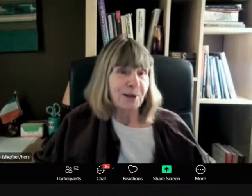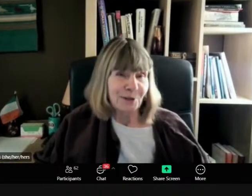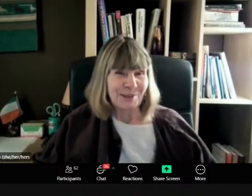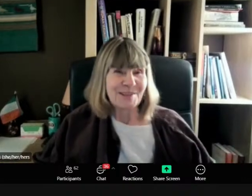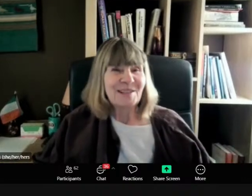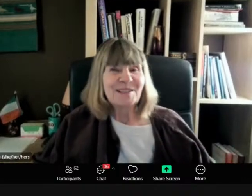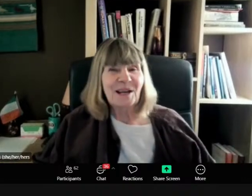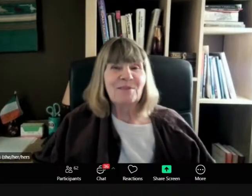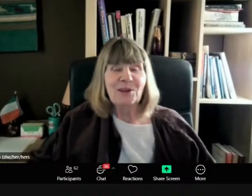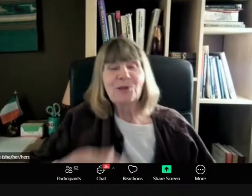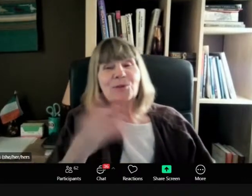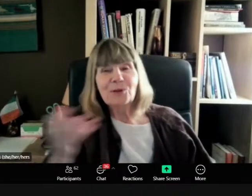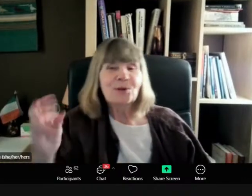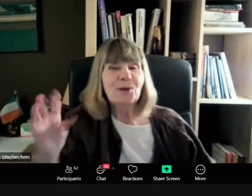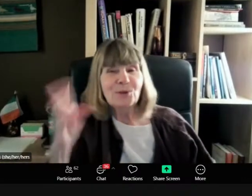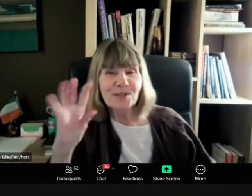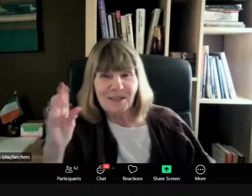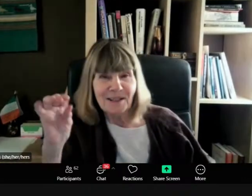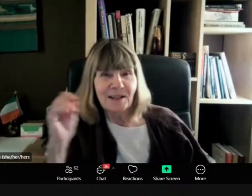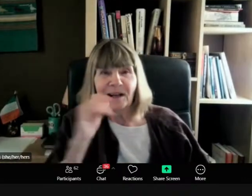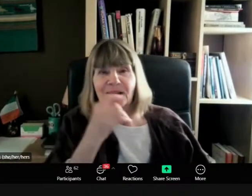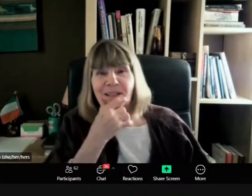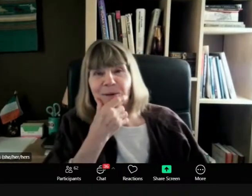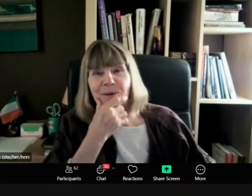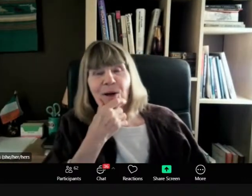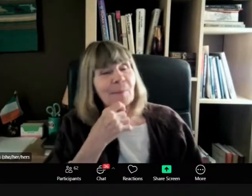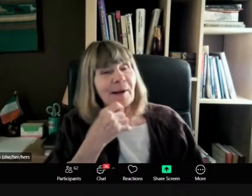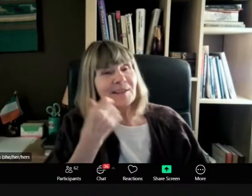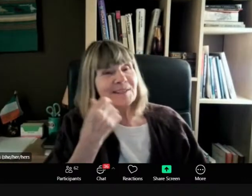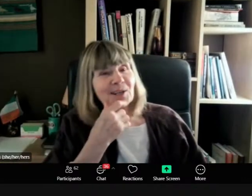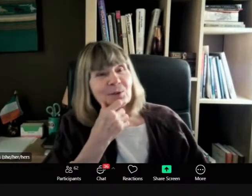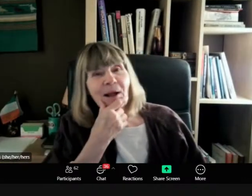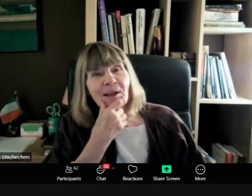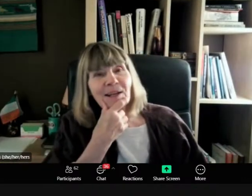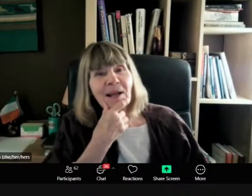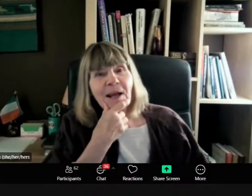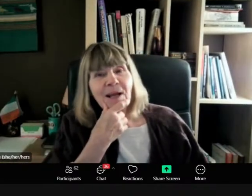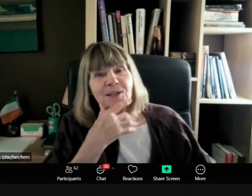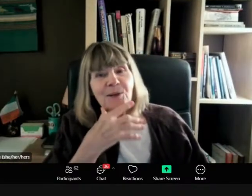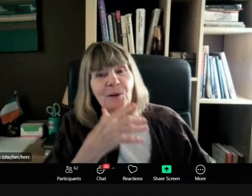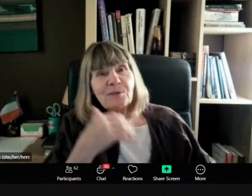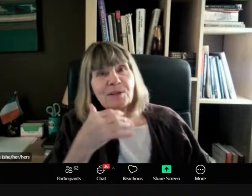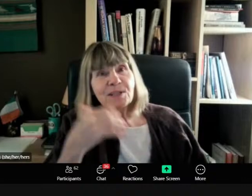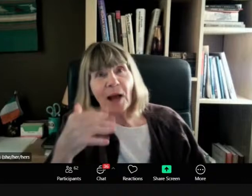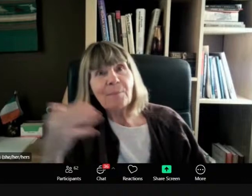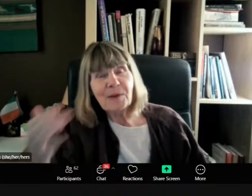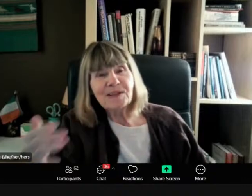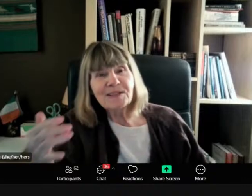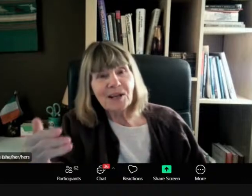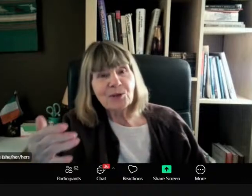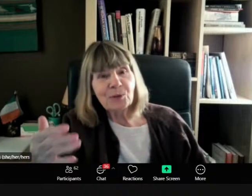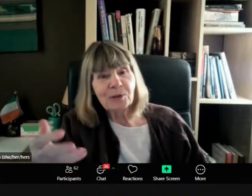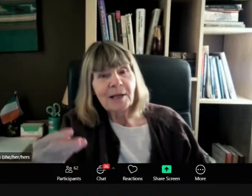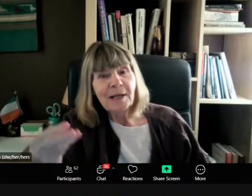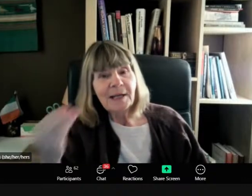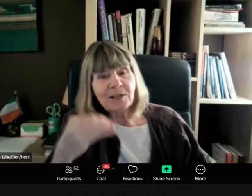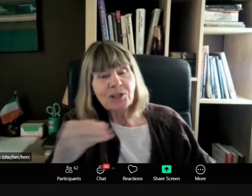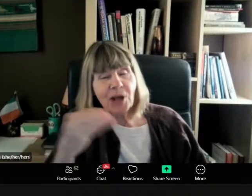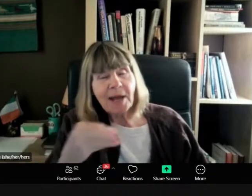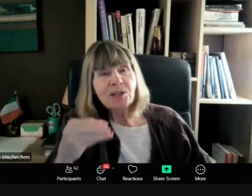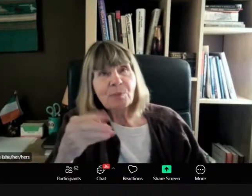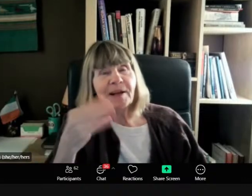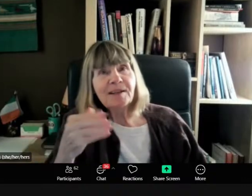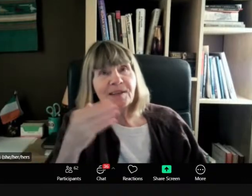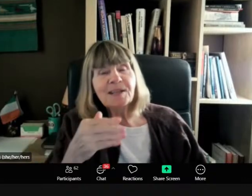our genitals, it's kind of a use it or lose it idea. We talk about sexuality. So if we stop being sexual, it